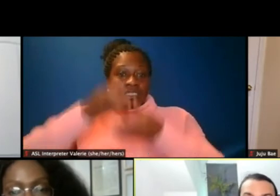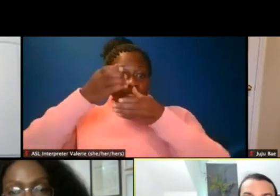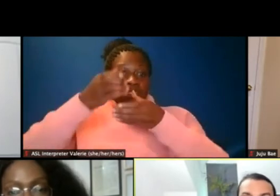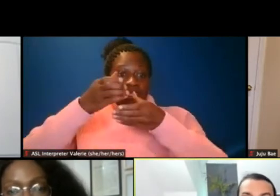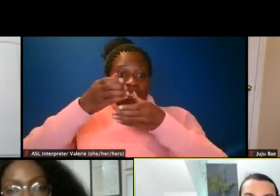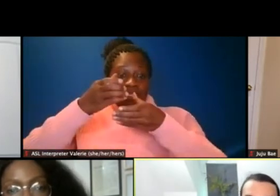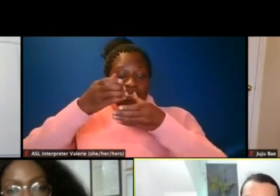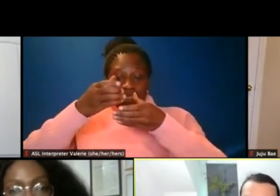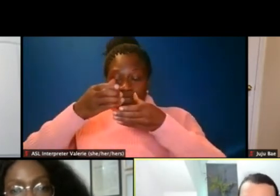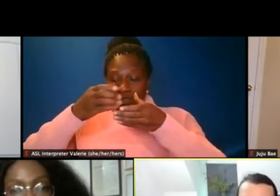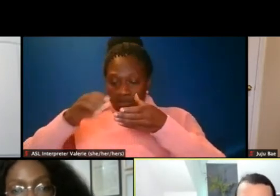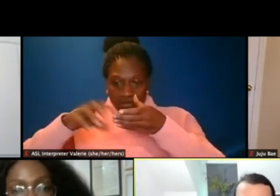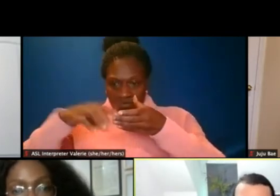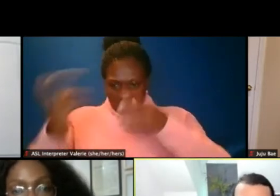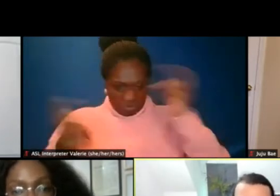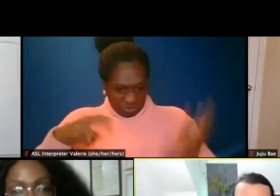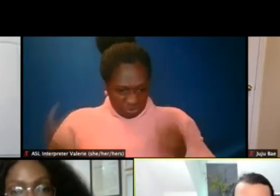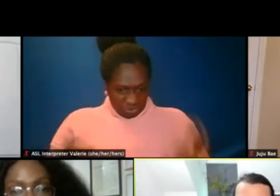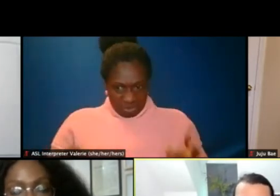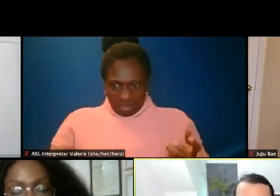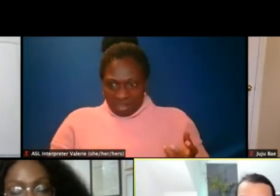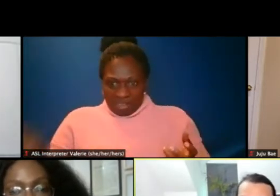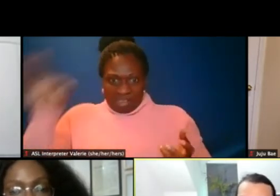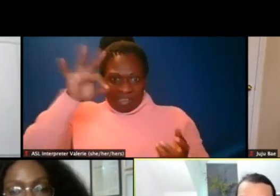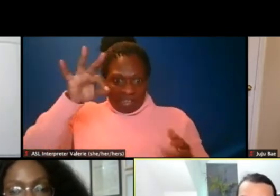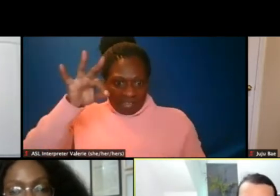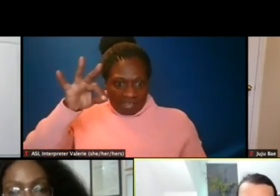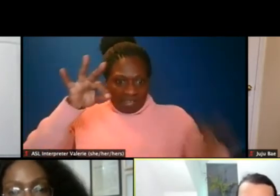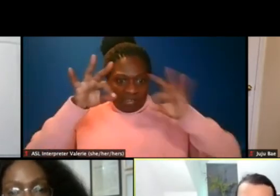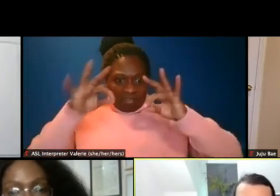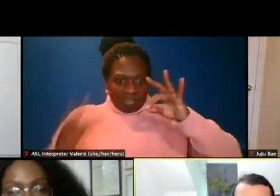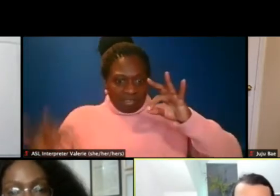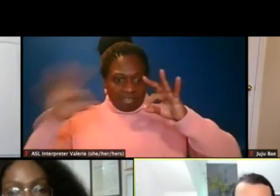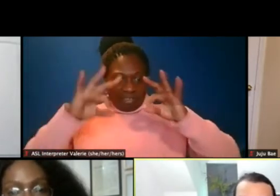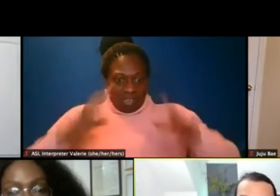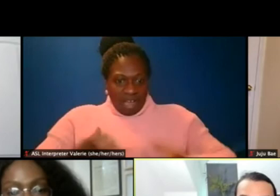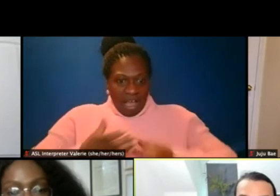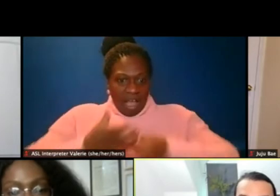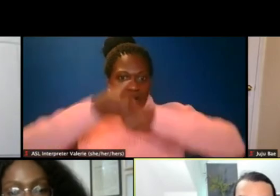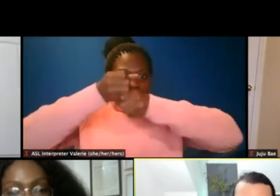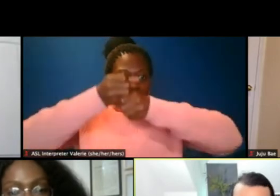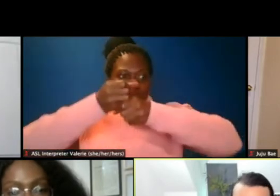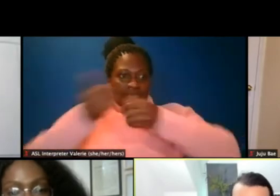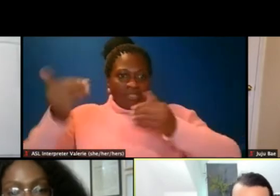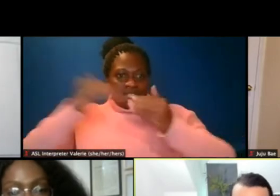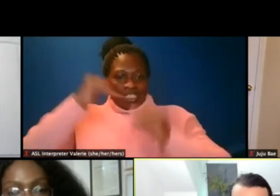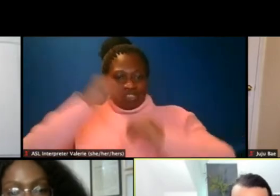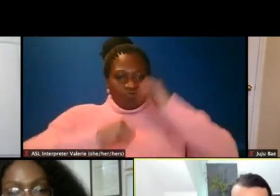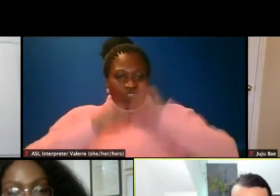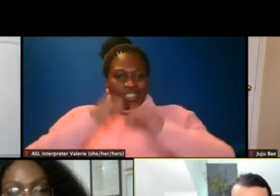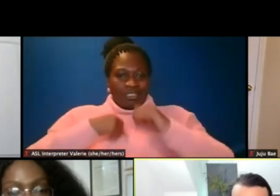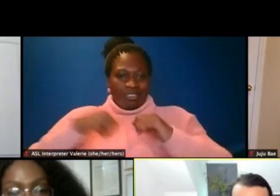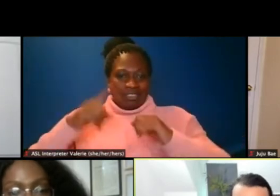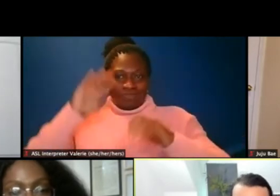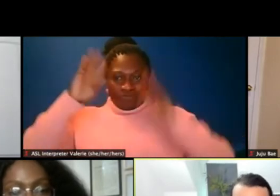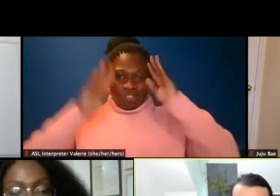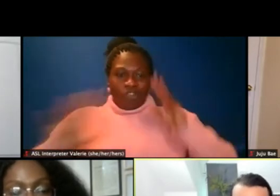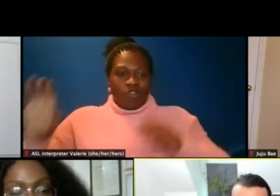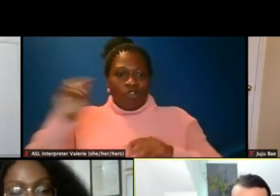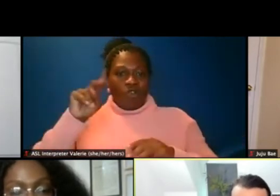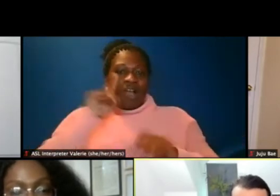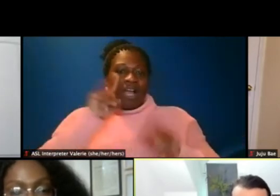to find all the separate pieces to be able to restructure our system and create our own new identities.